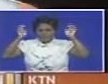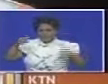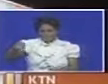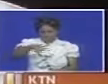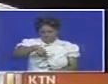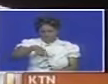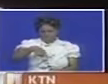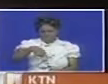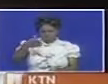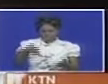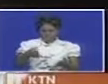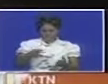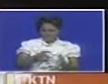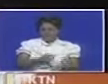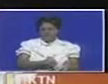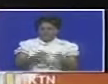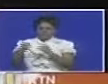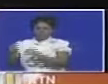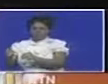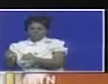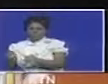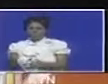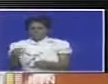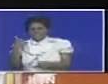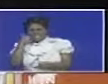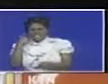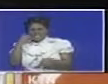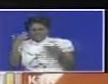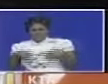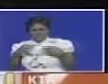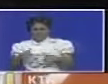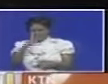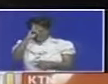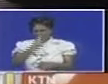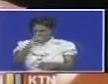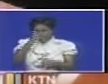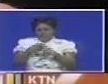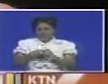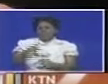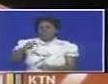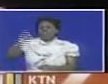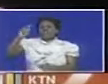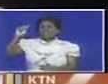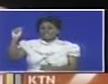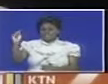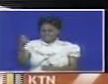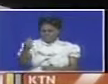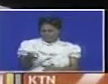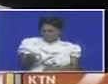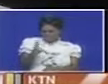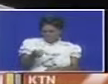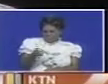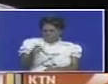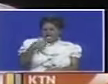have evacuated three critical patients from up north in northern Kenya because of gunshots. They have